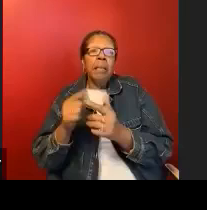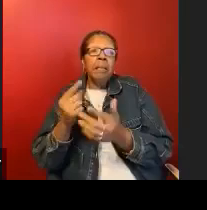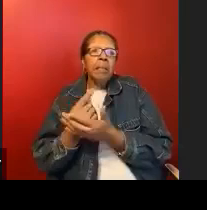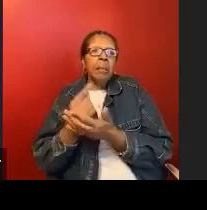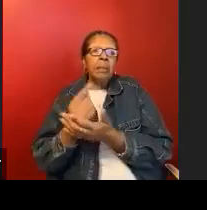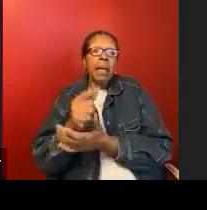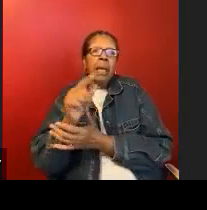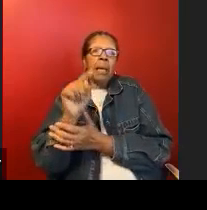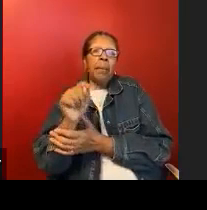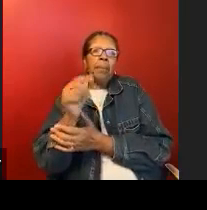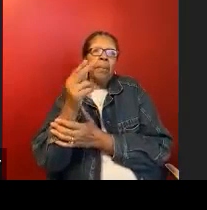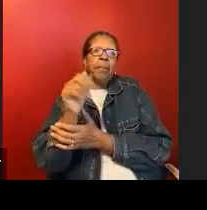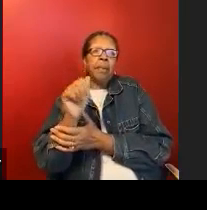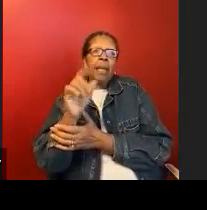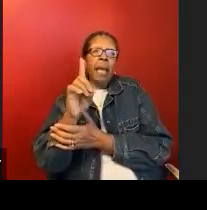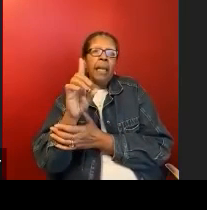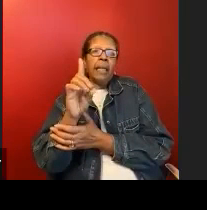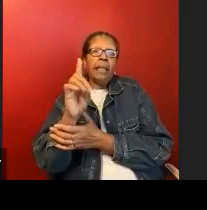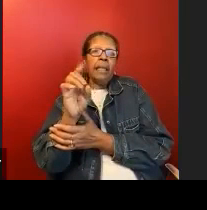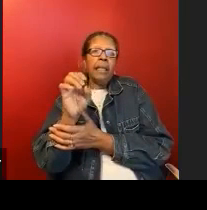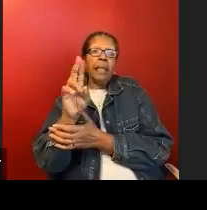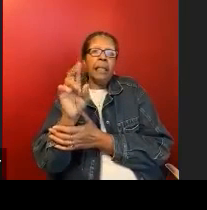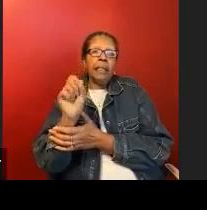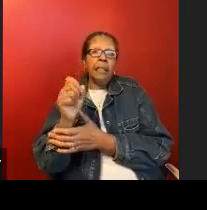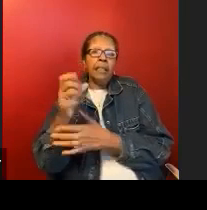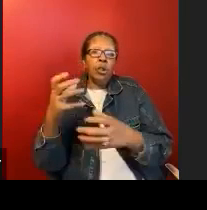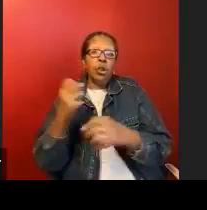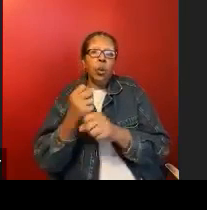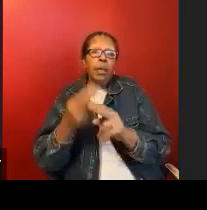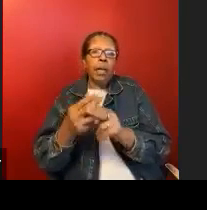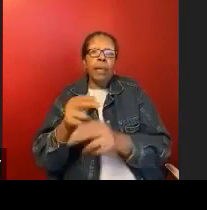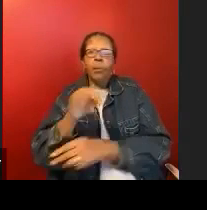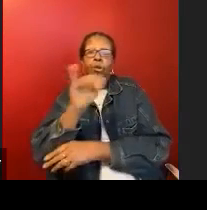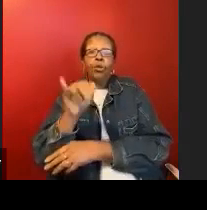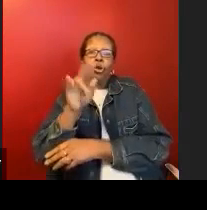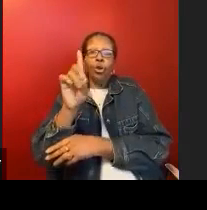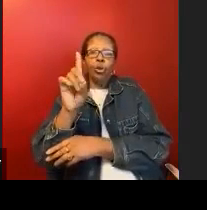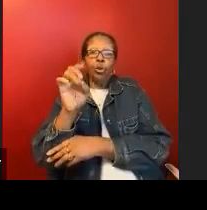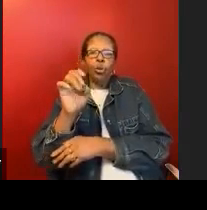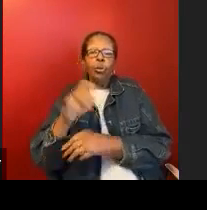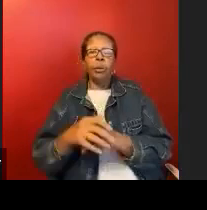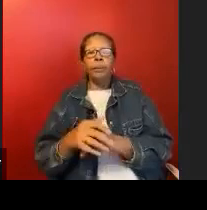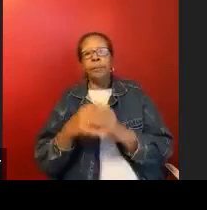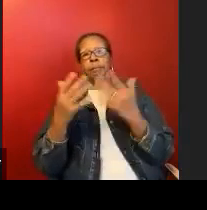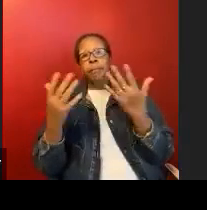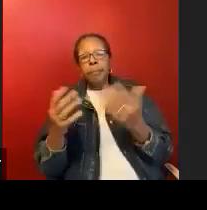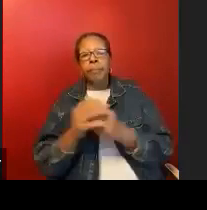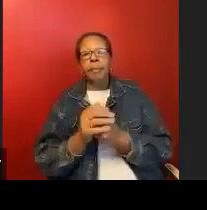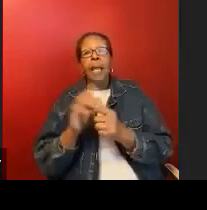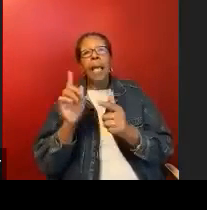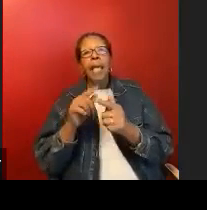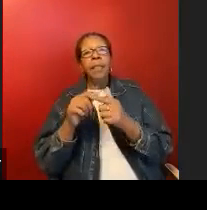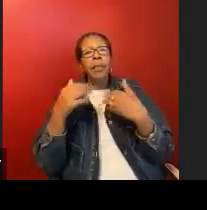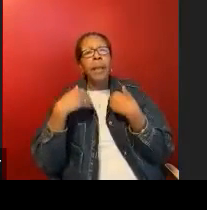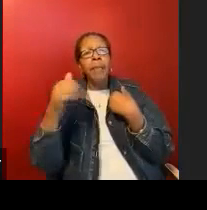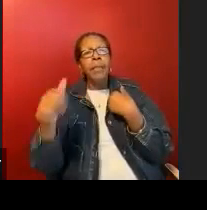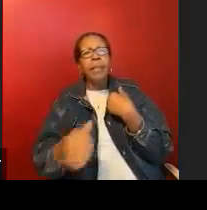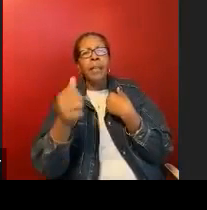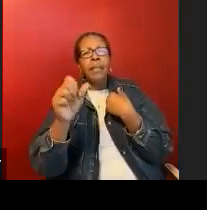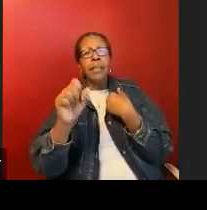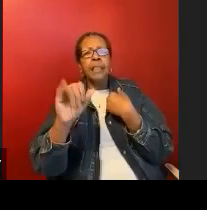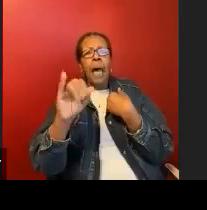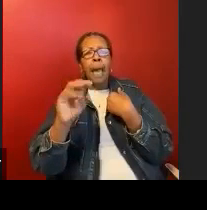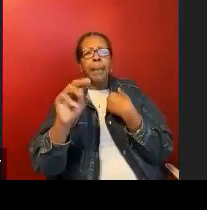would have been called Jude as a shortening of the name Judas. So then there's Simon, there's another Simon besides Simon